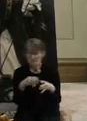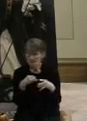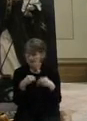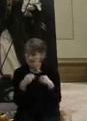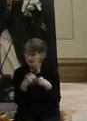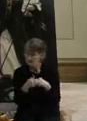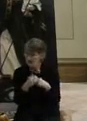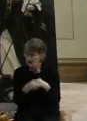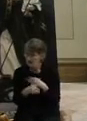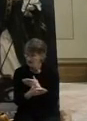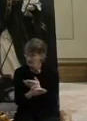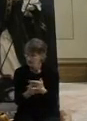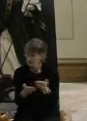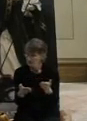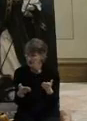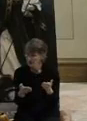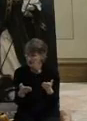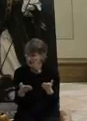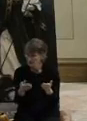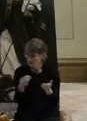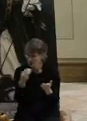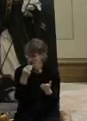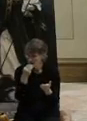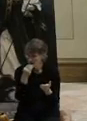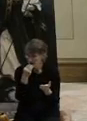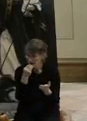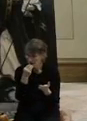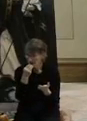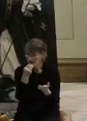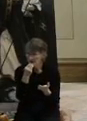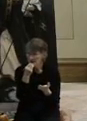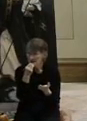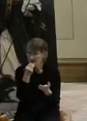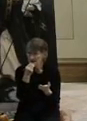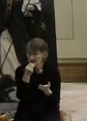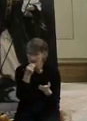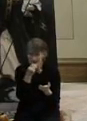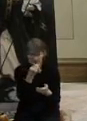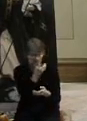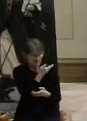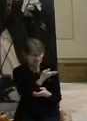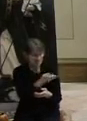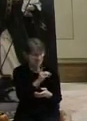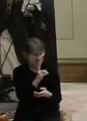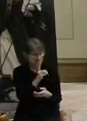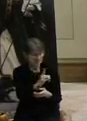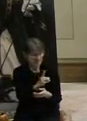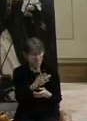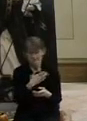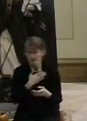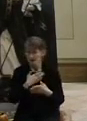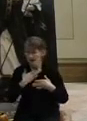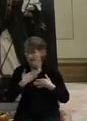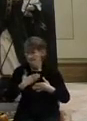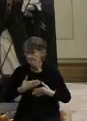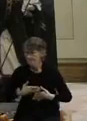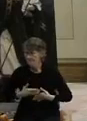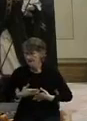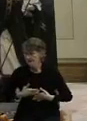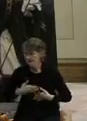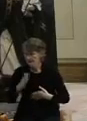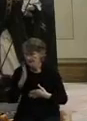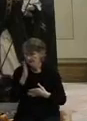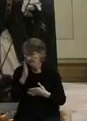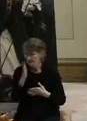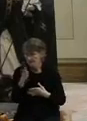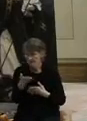"Take this, all of you, and eat of it, for this is my body,